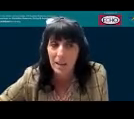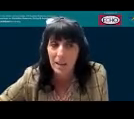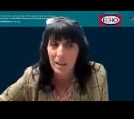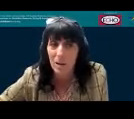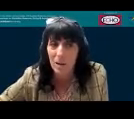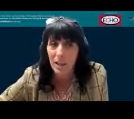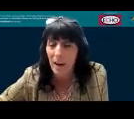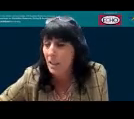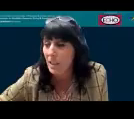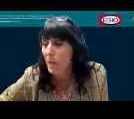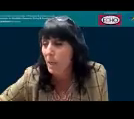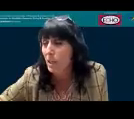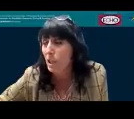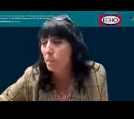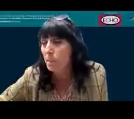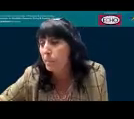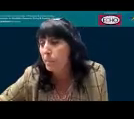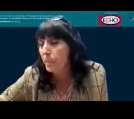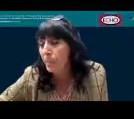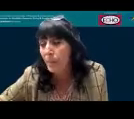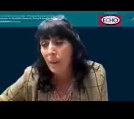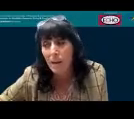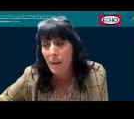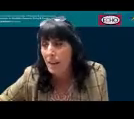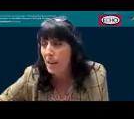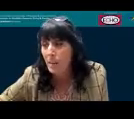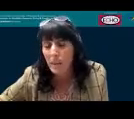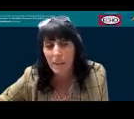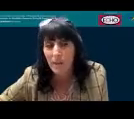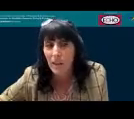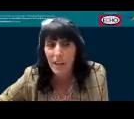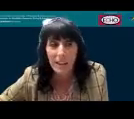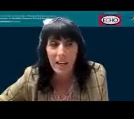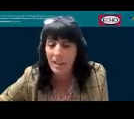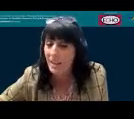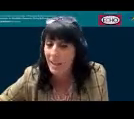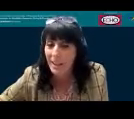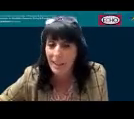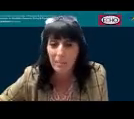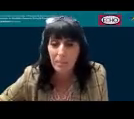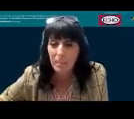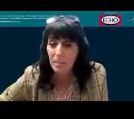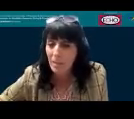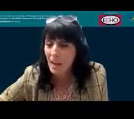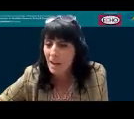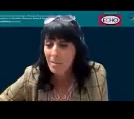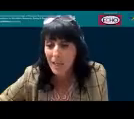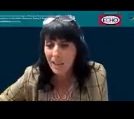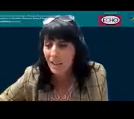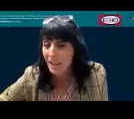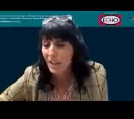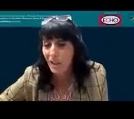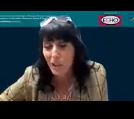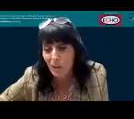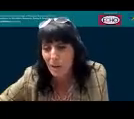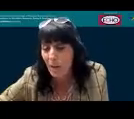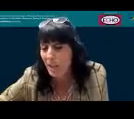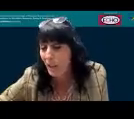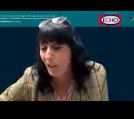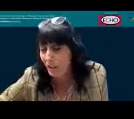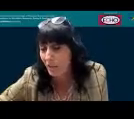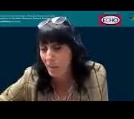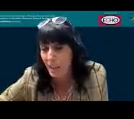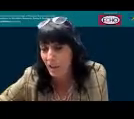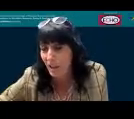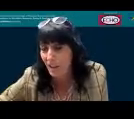you access to our Canvas page. Another plug for that case study. Case studies are a great way